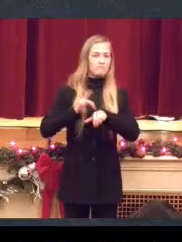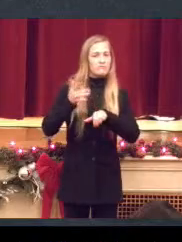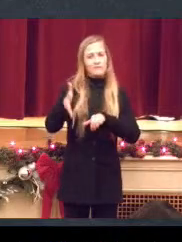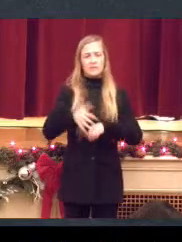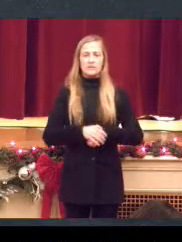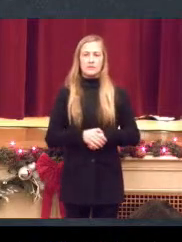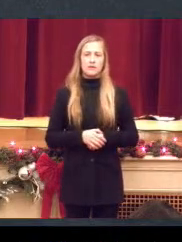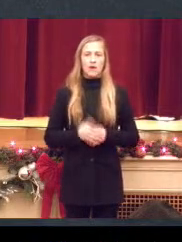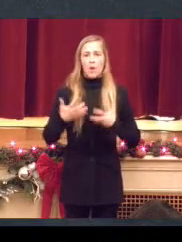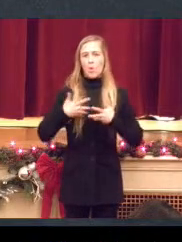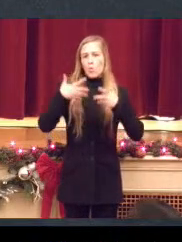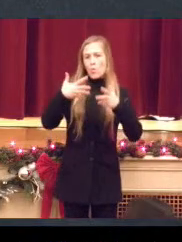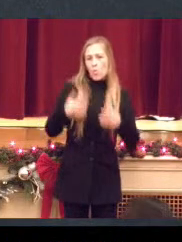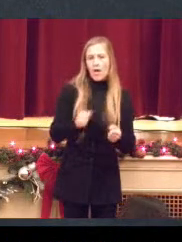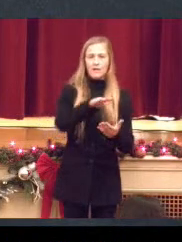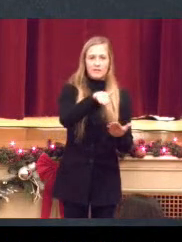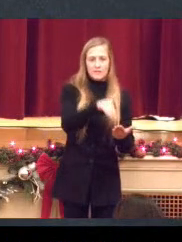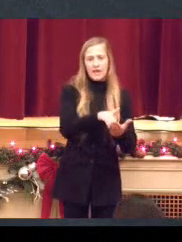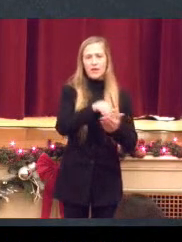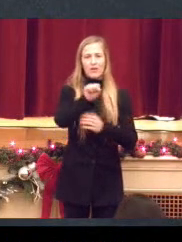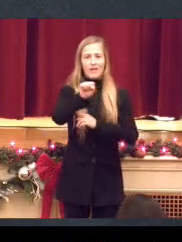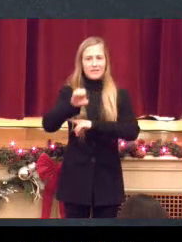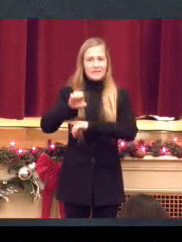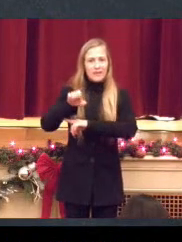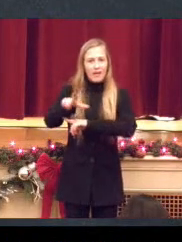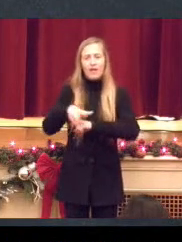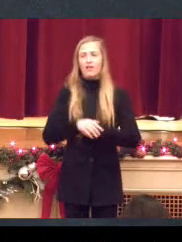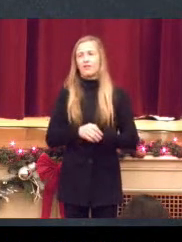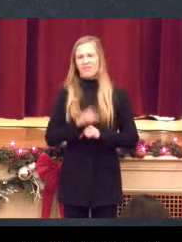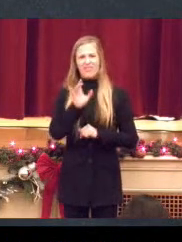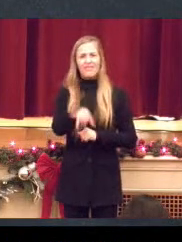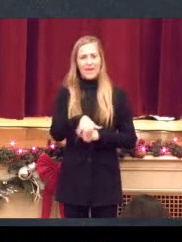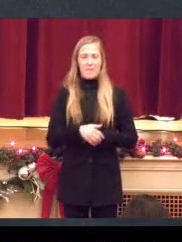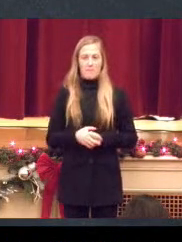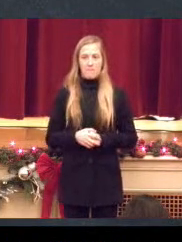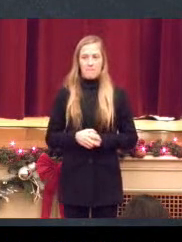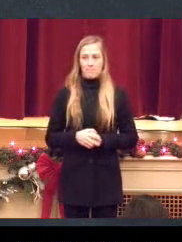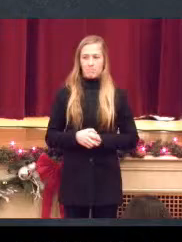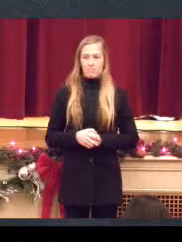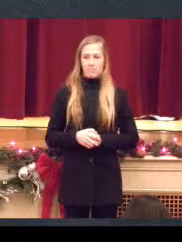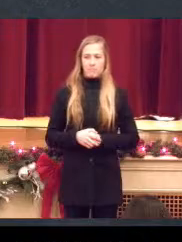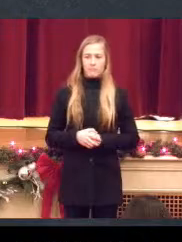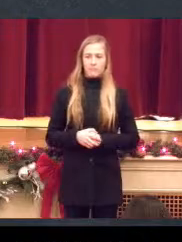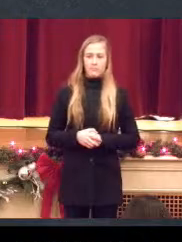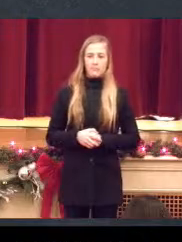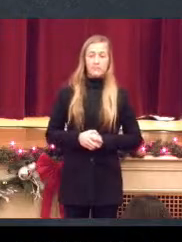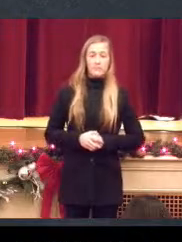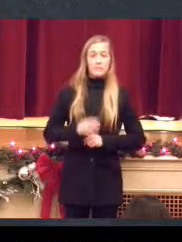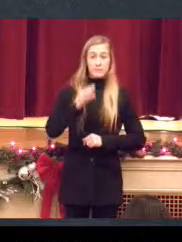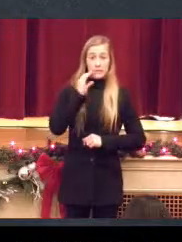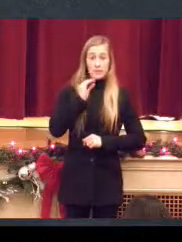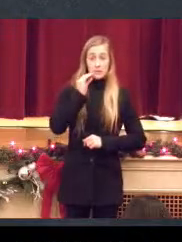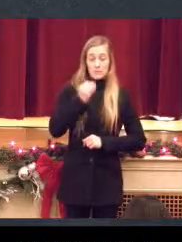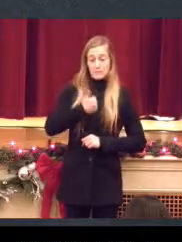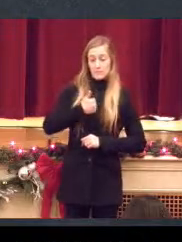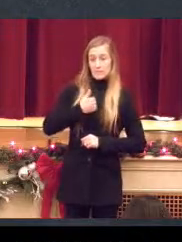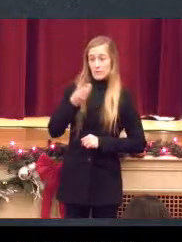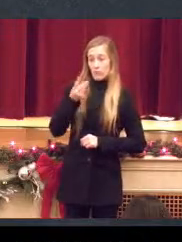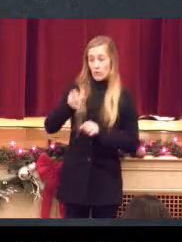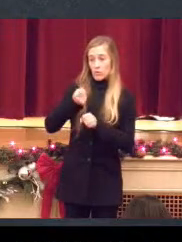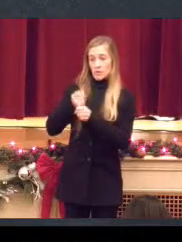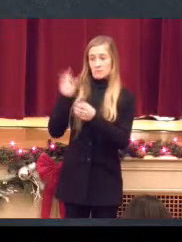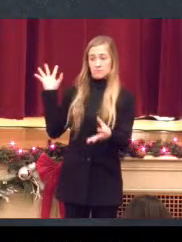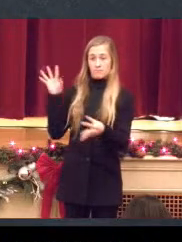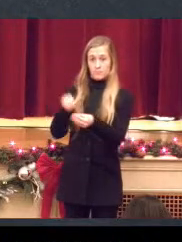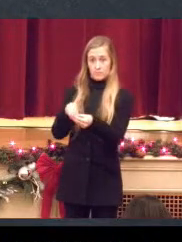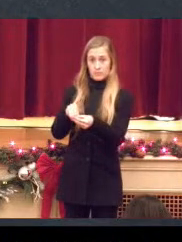wellness centers and social emotional learning and things of that nature. Just the experience that I've had in the last couple of years with